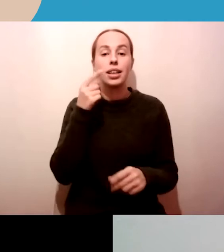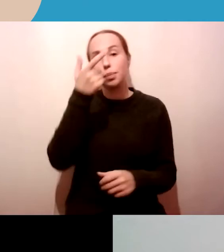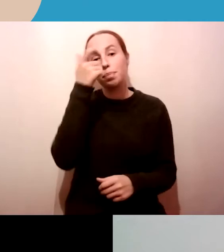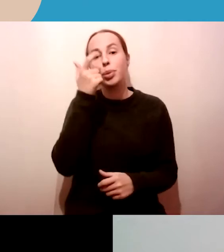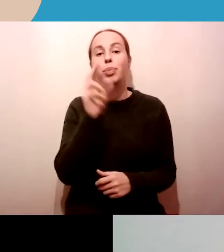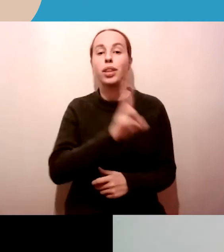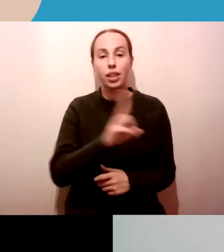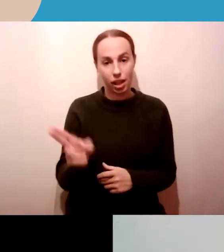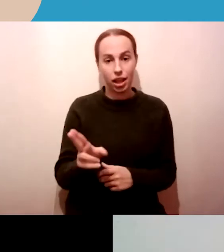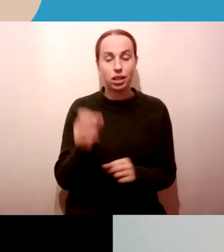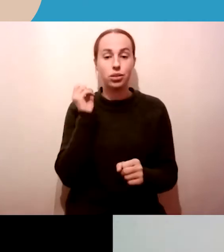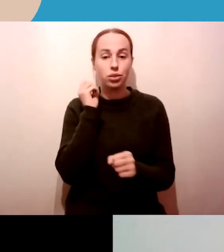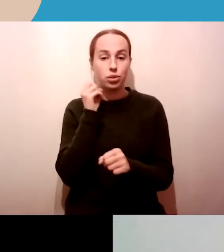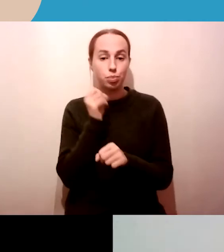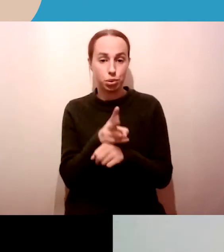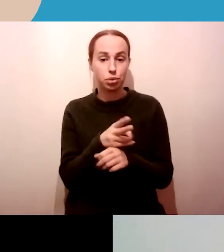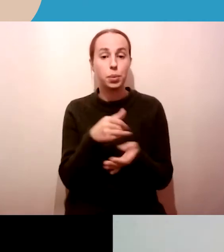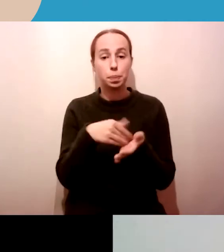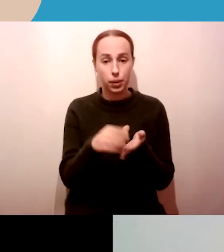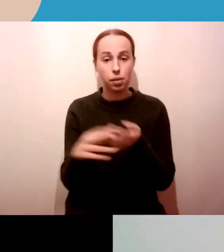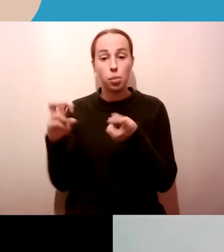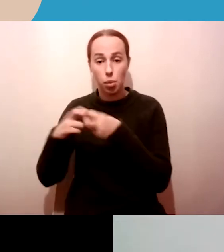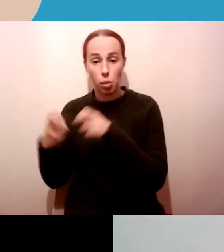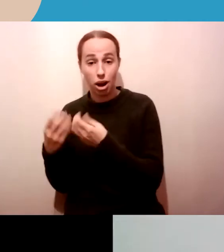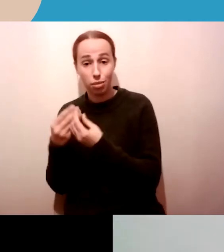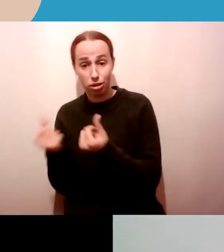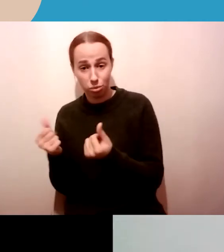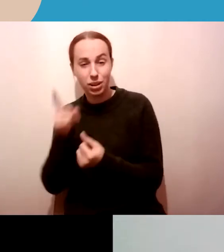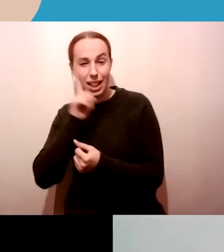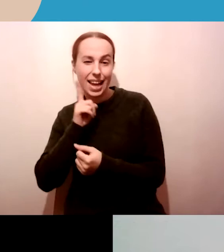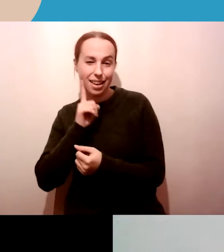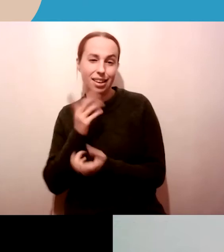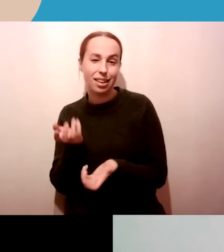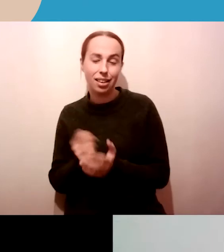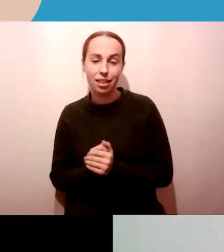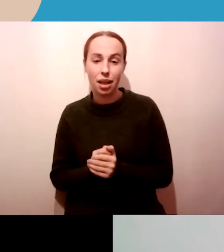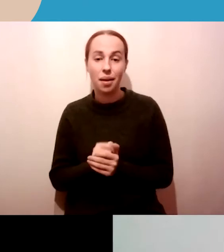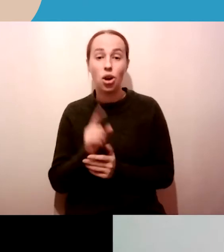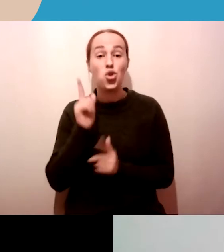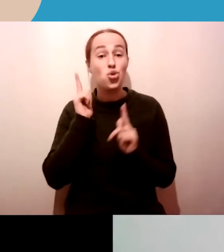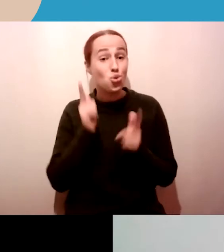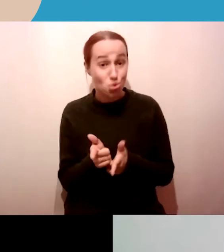is enough to eliminate the child aggressor and then the problem is solved for the time being, but